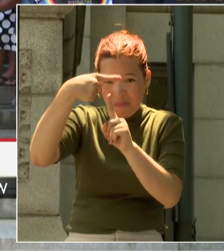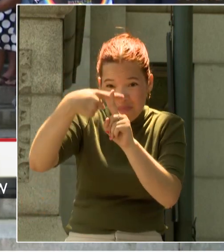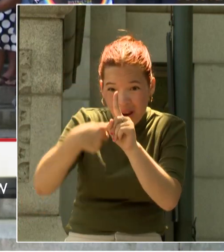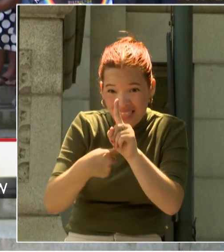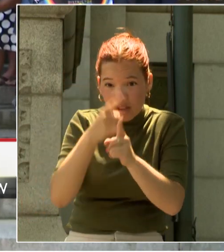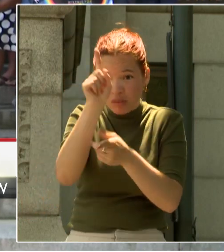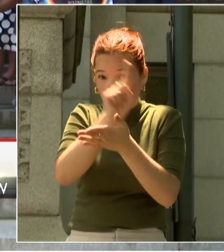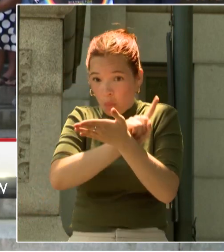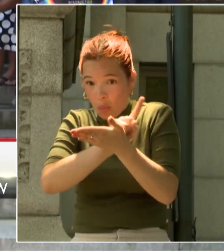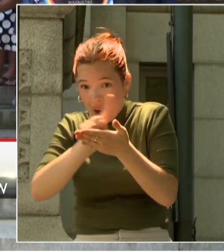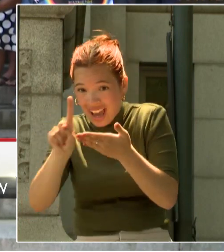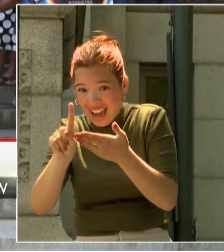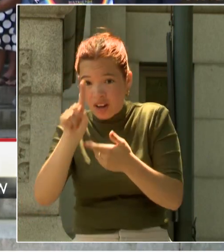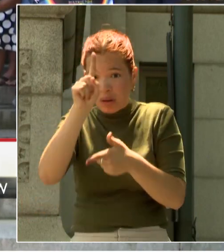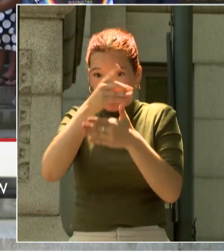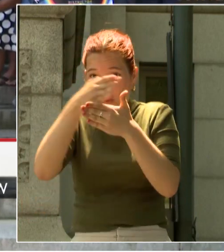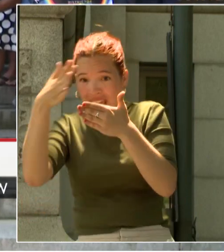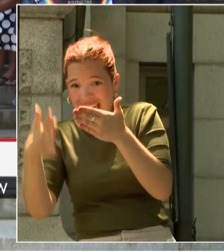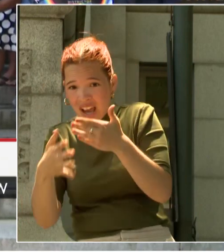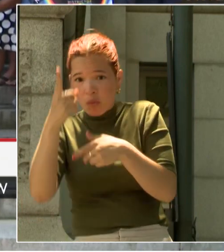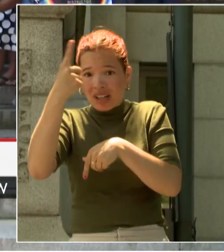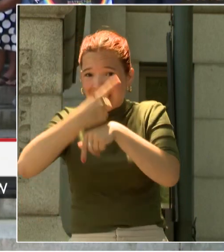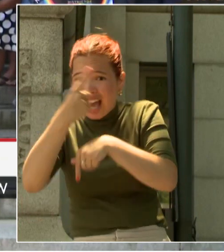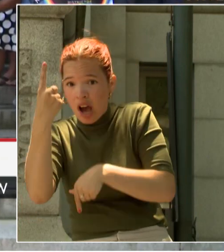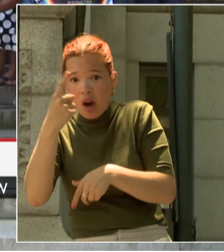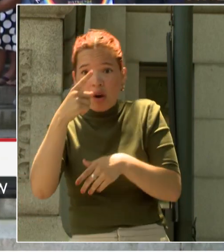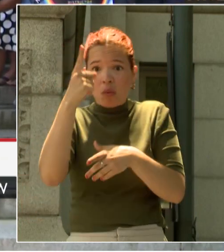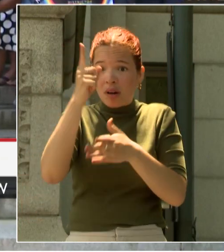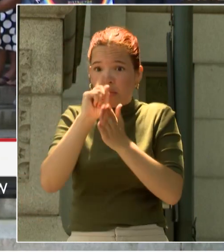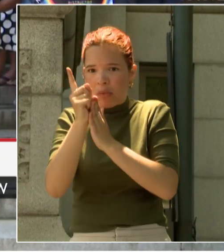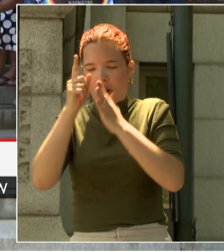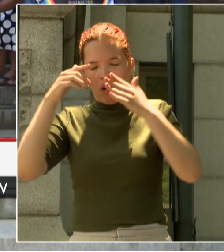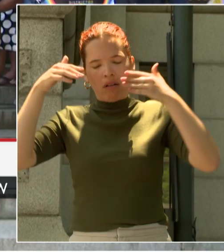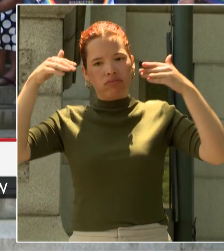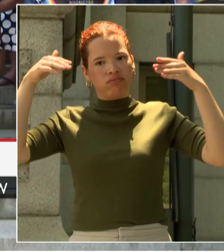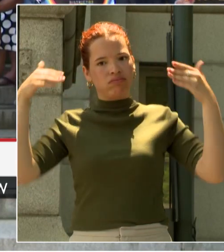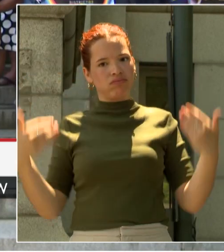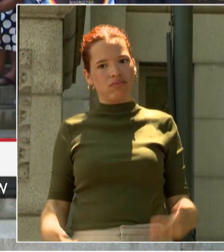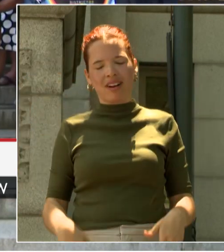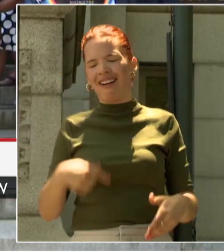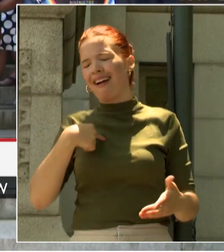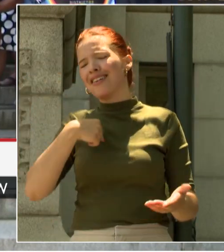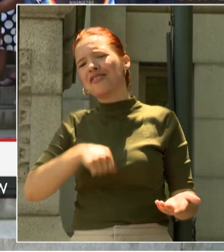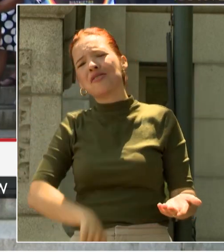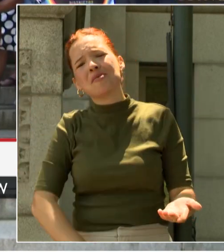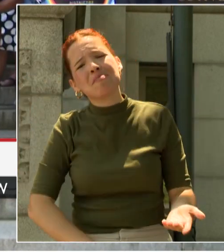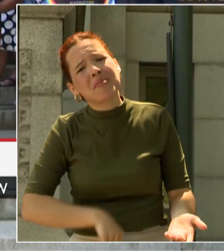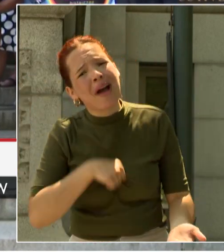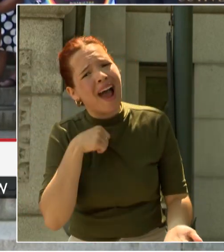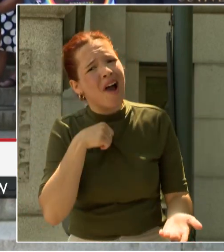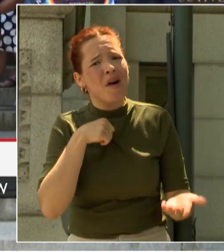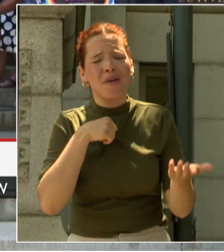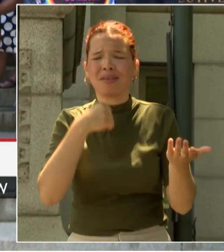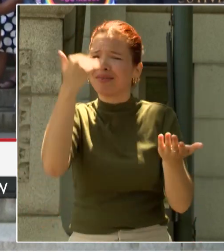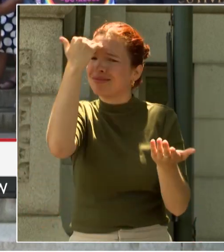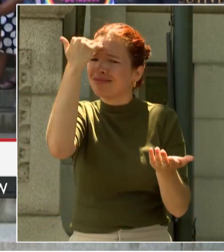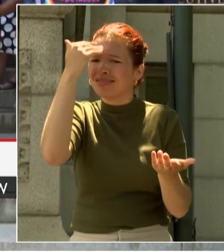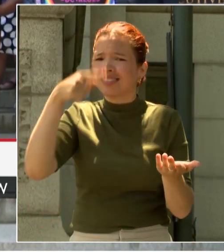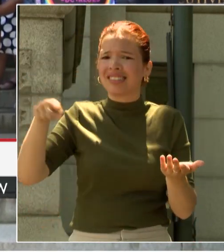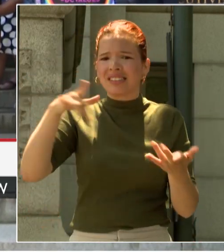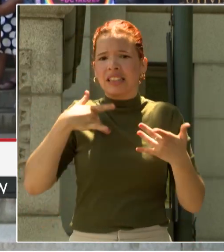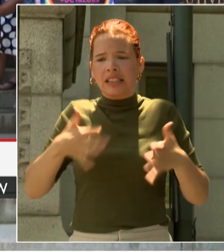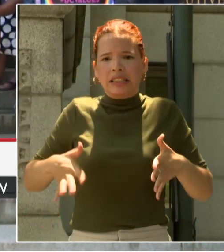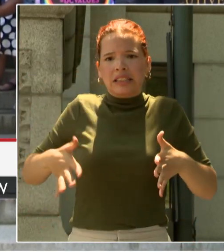a day, into a moment. And I'm so proud of you. We also know you're nervous about safety, real